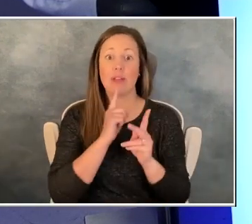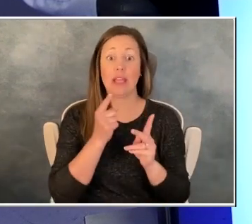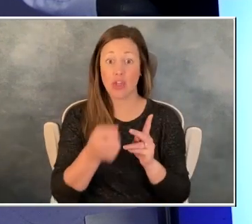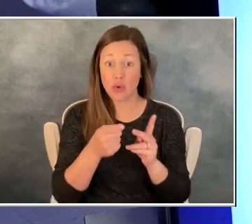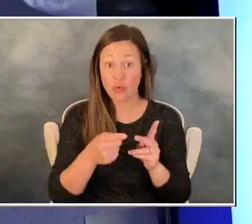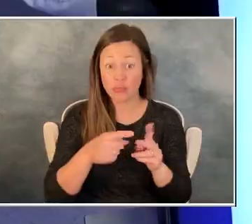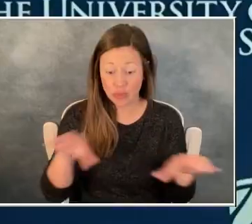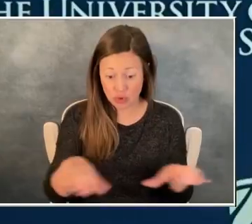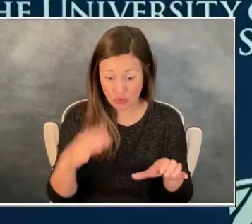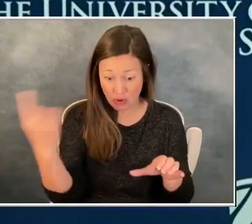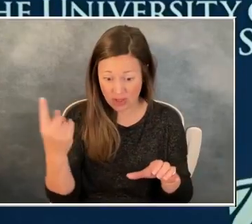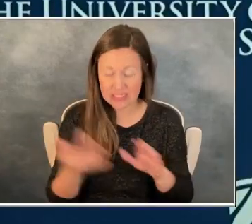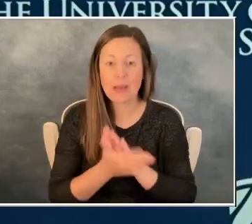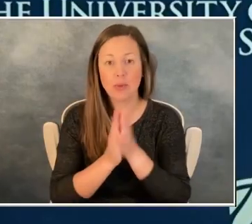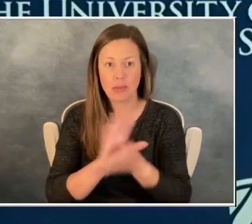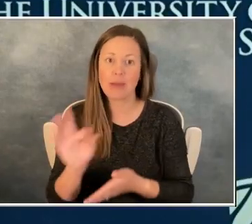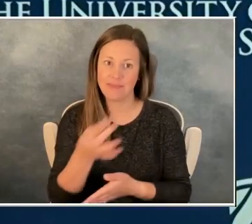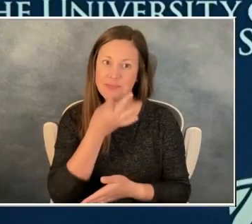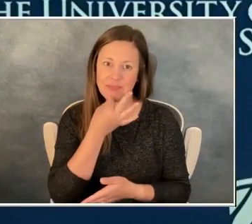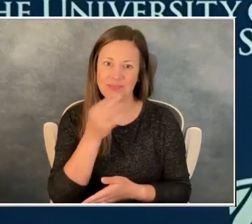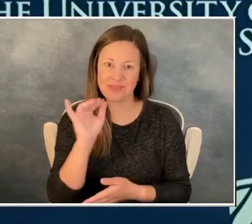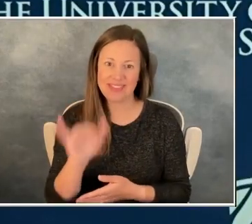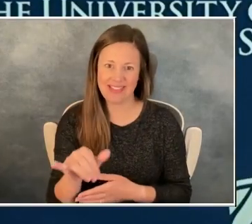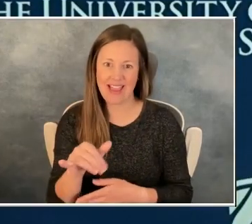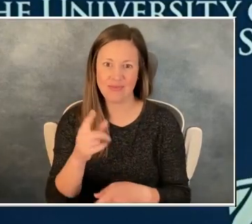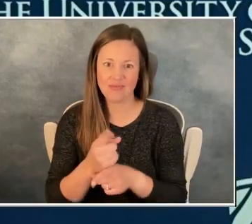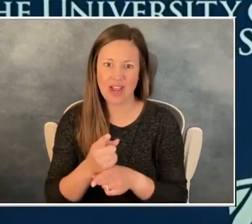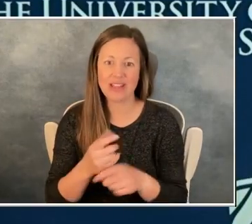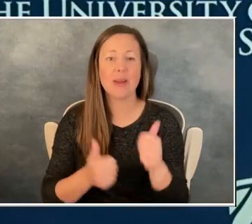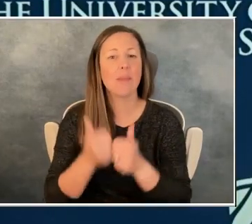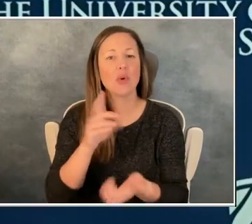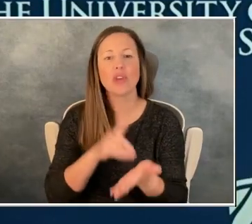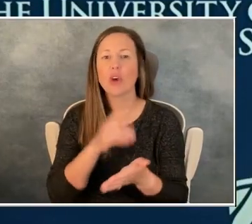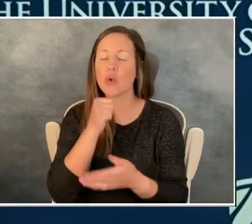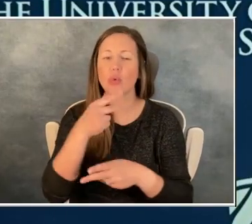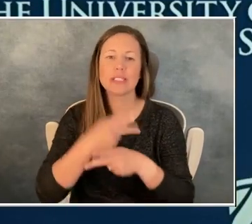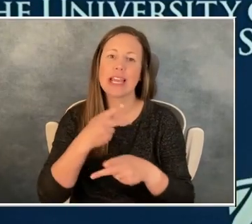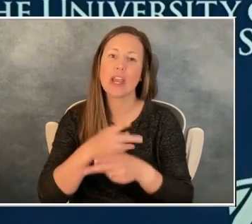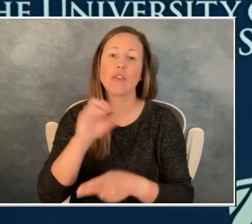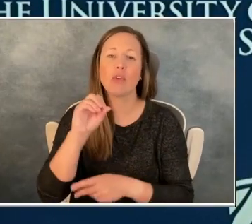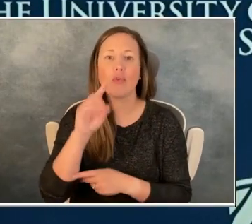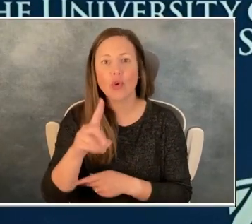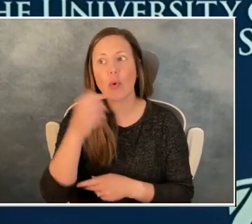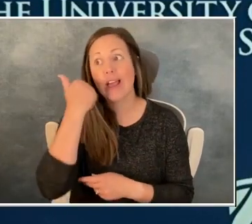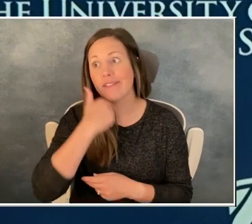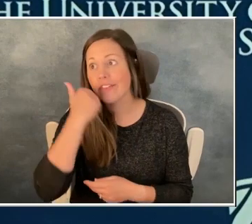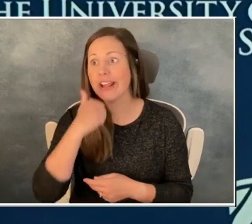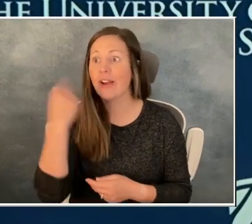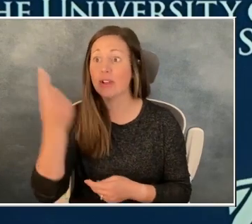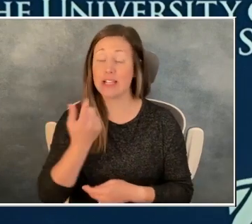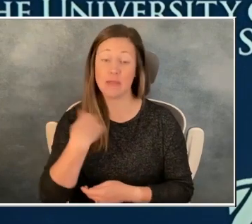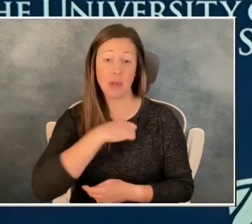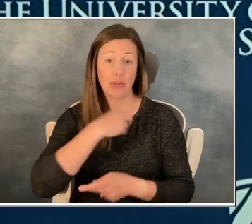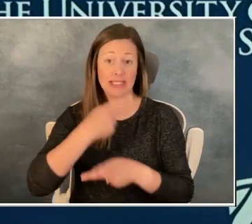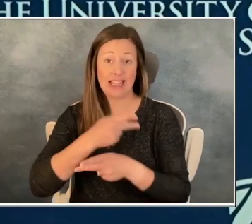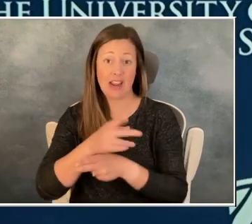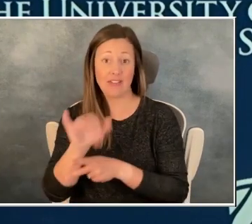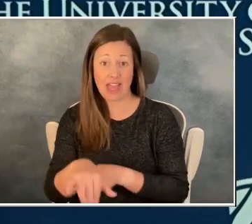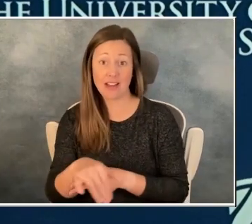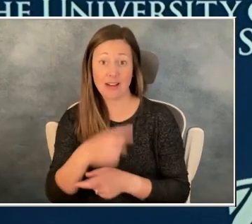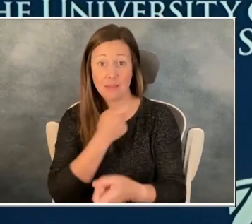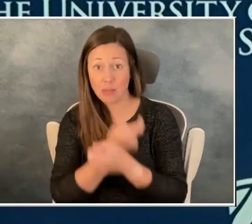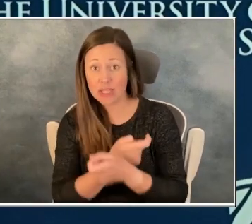all the time. And most doctors don't take care of overdoses every day, all the time. That's what we do. We take care of poisoning, bites, whatever you want to